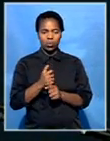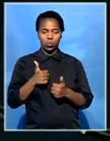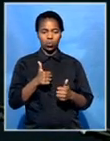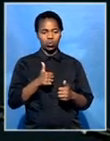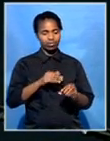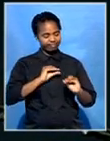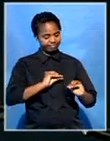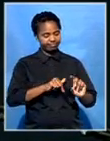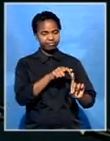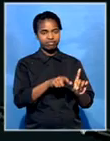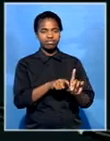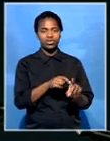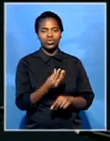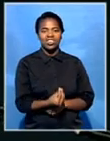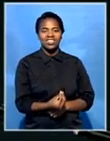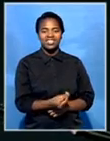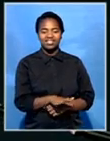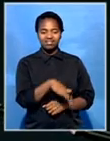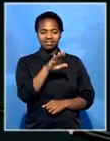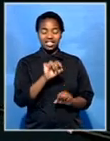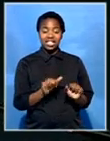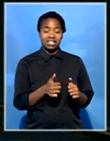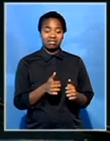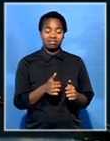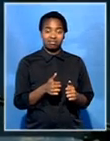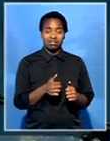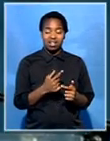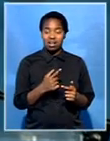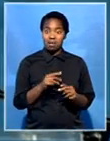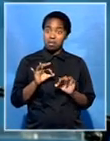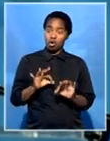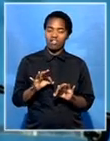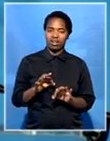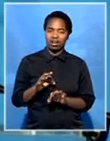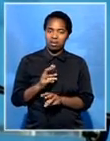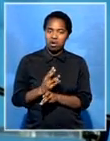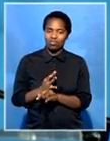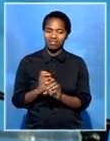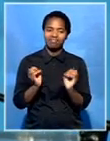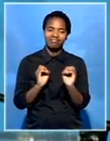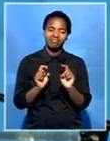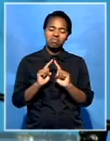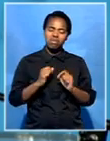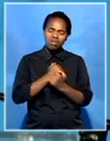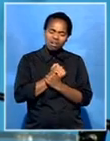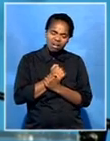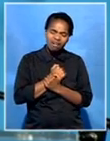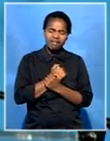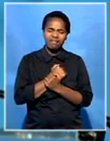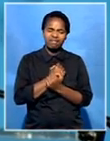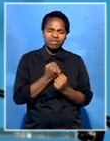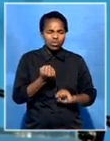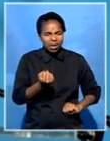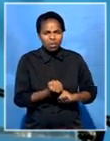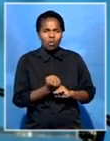that you did in raising your child. There aren't any perfect parents, but your love, your adoration,